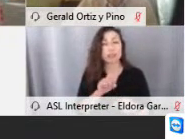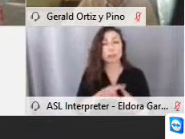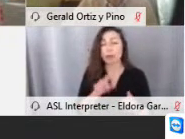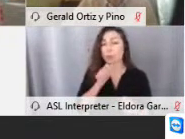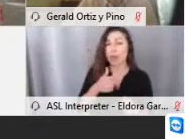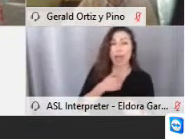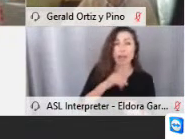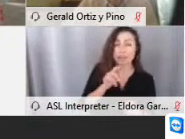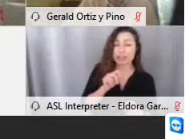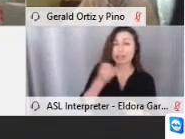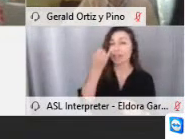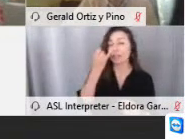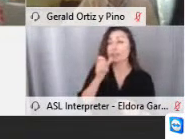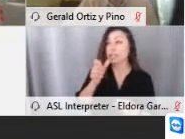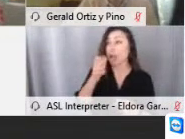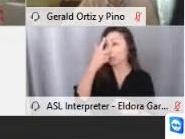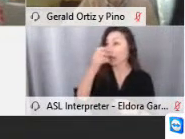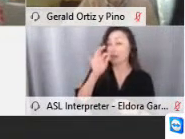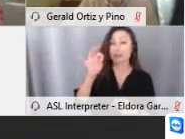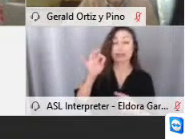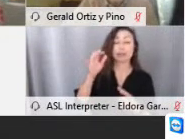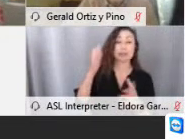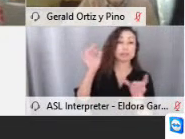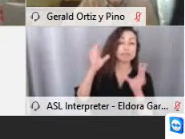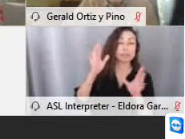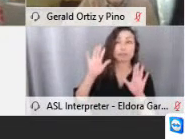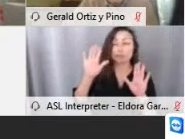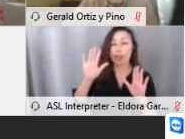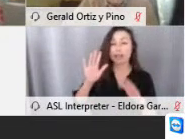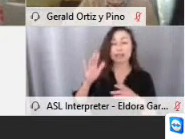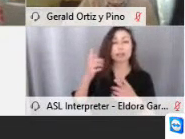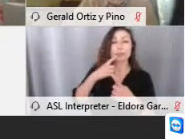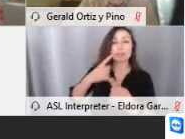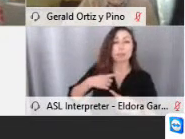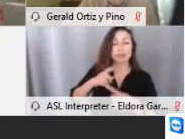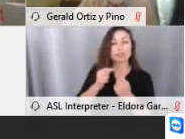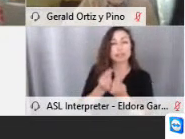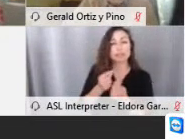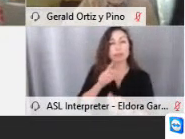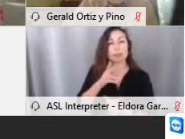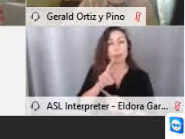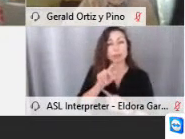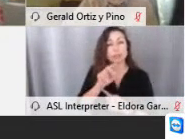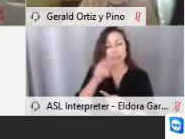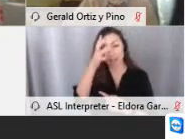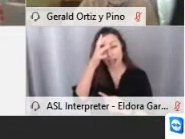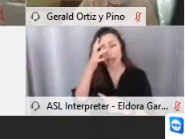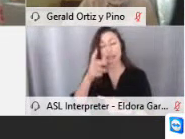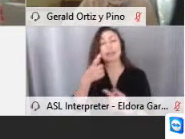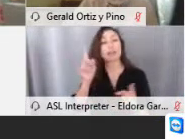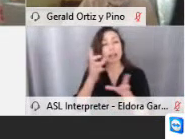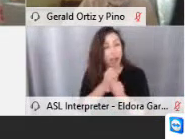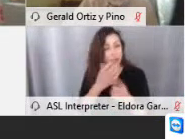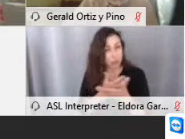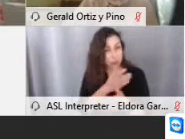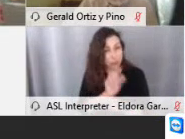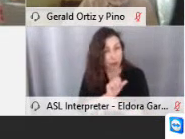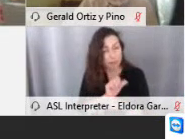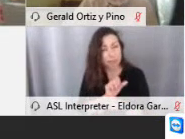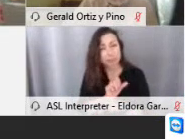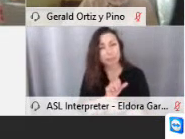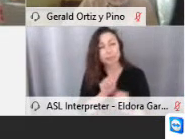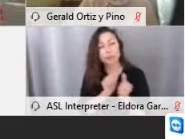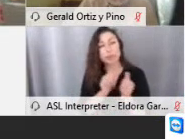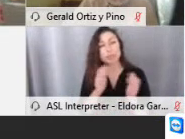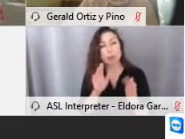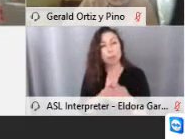for the tremendous response of our team. The Burdens, the dad, Jose, secured a new job with a